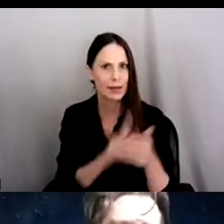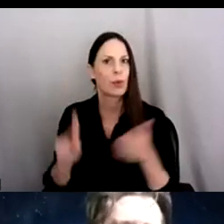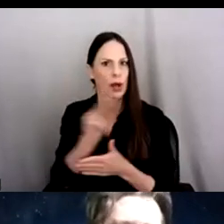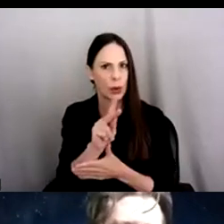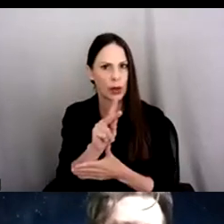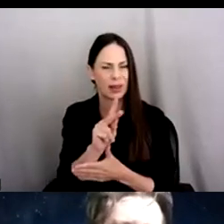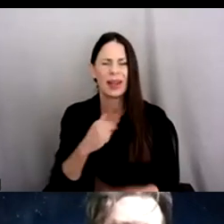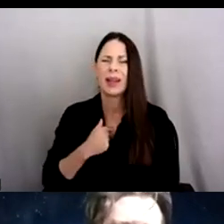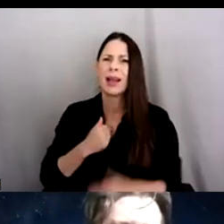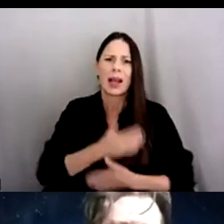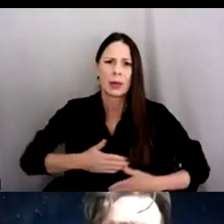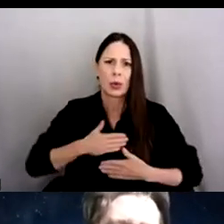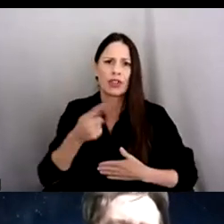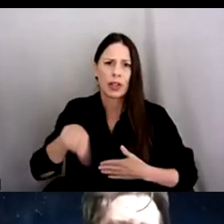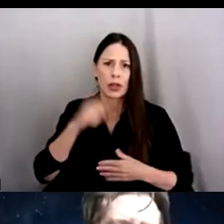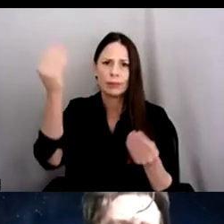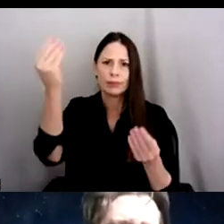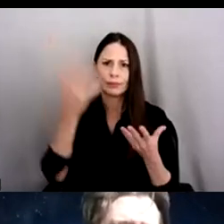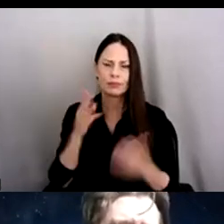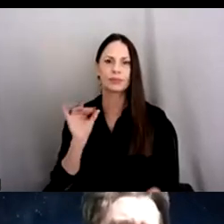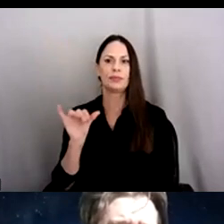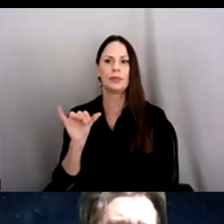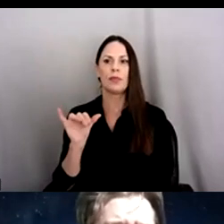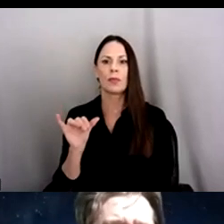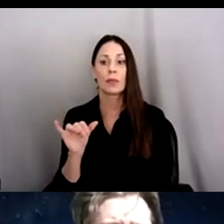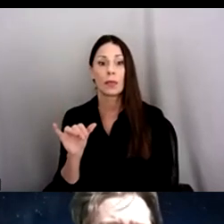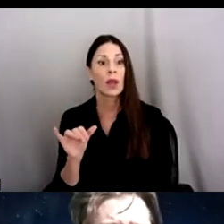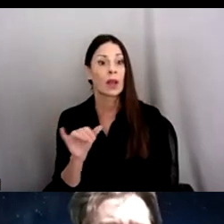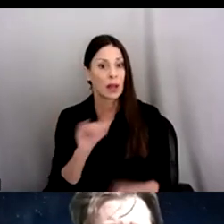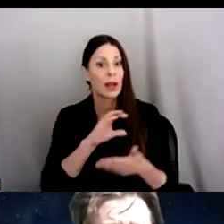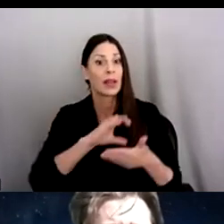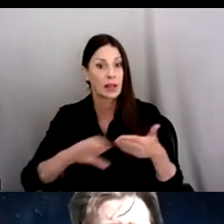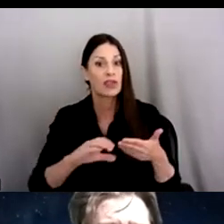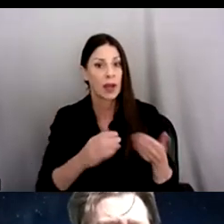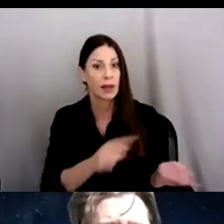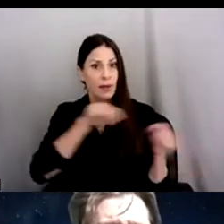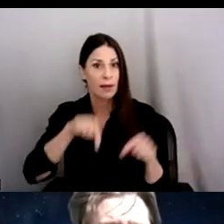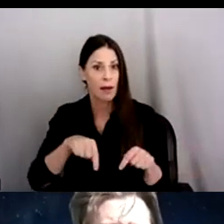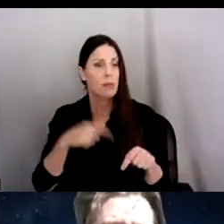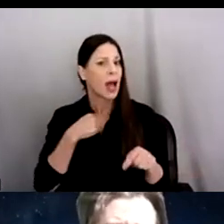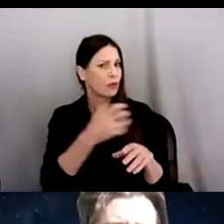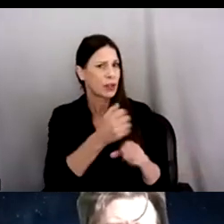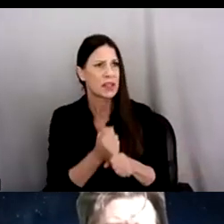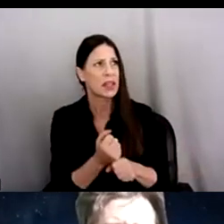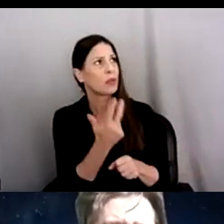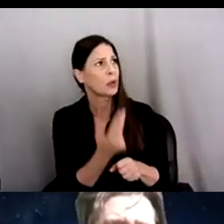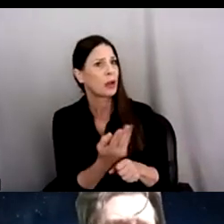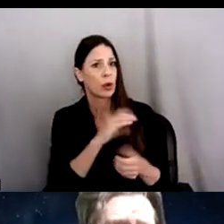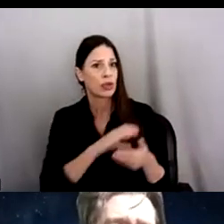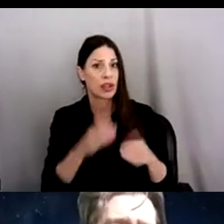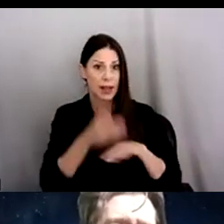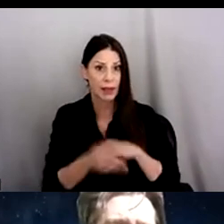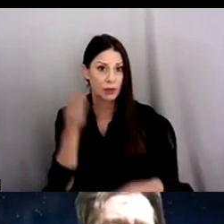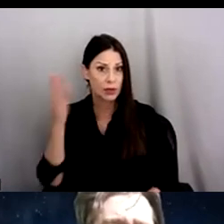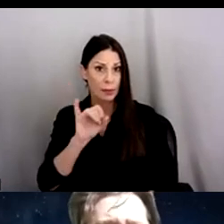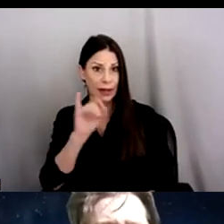you all bringing that to our attention. They do come because I've received about 3 or 4 checks after I've submitted my invoice.